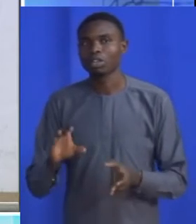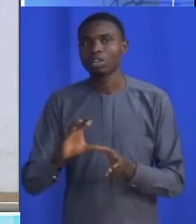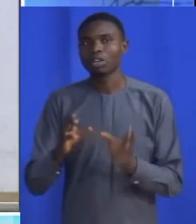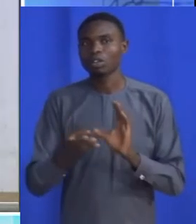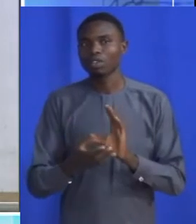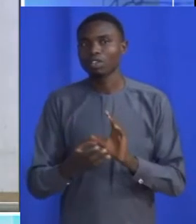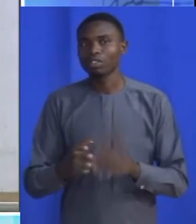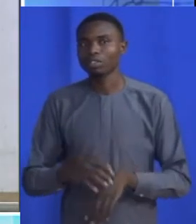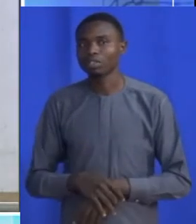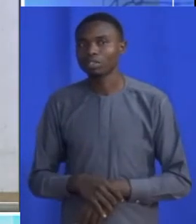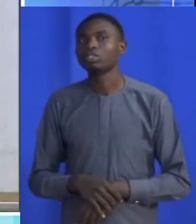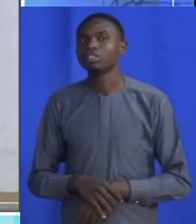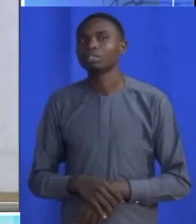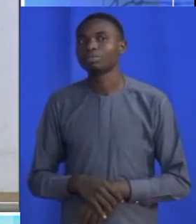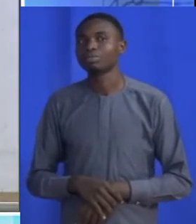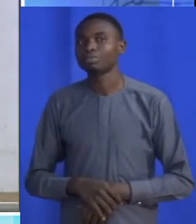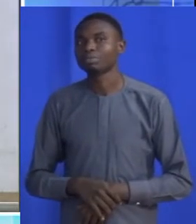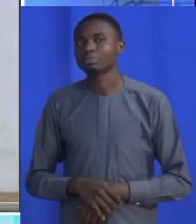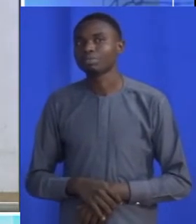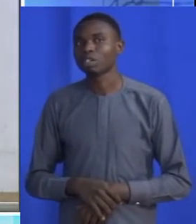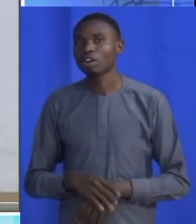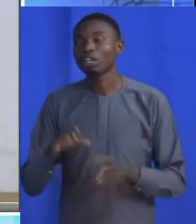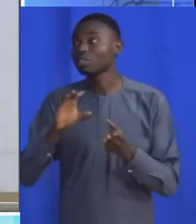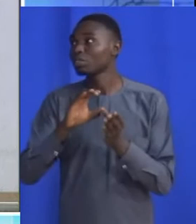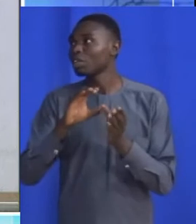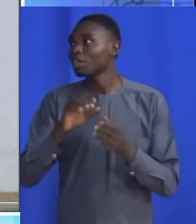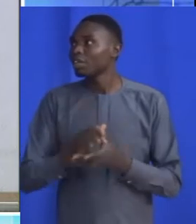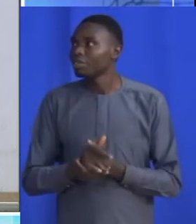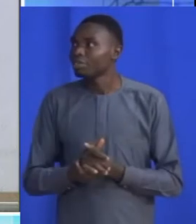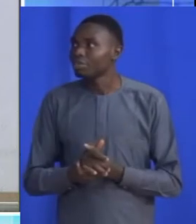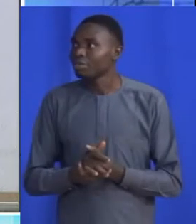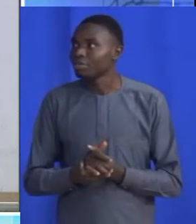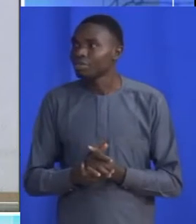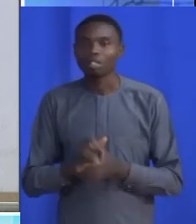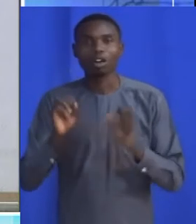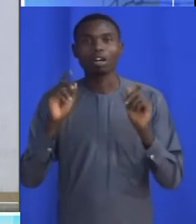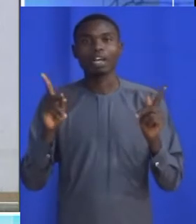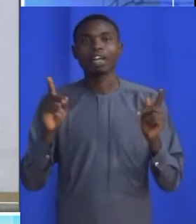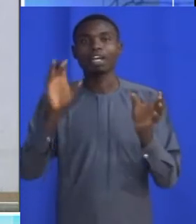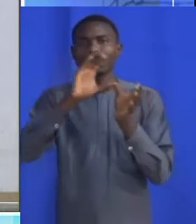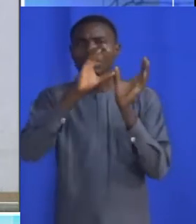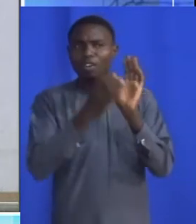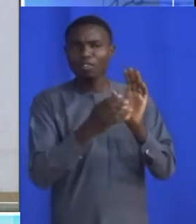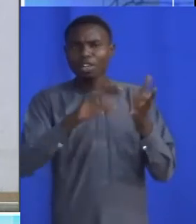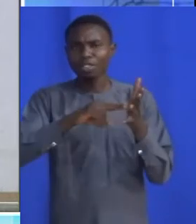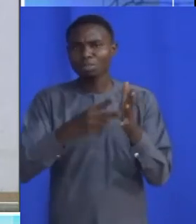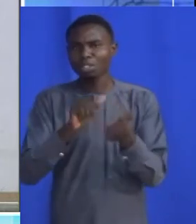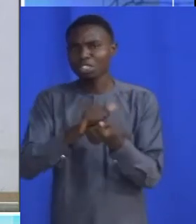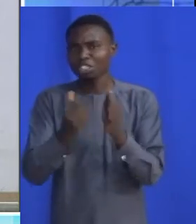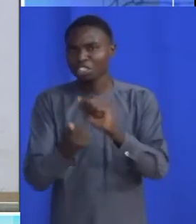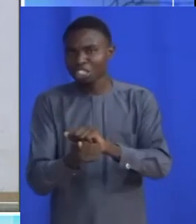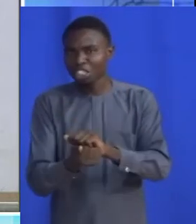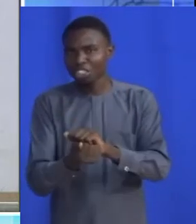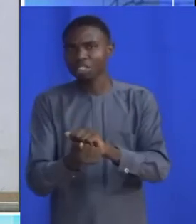Yes. But we said that the constitution of the country recognized the rule of law. And the fact that